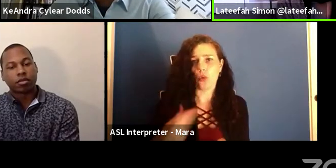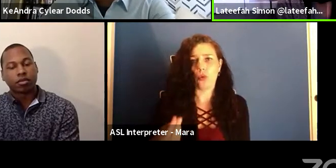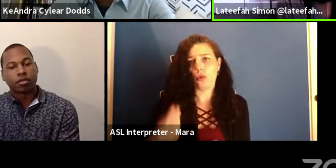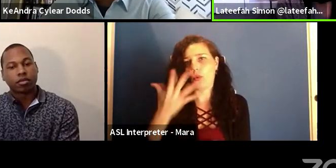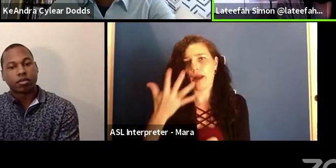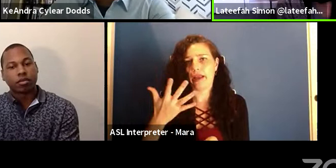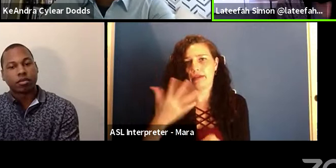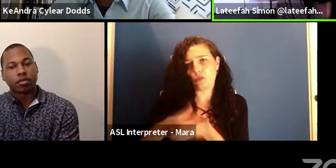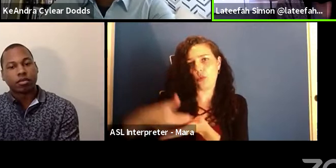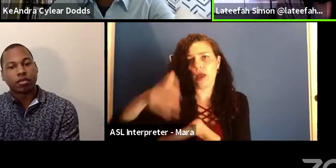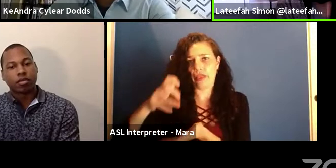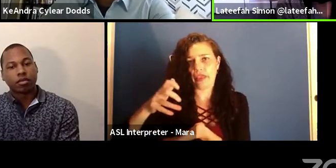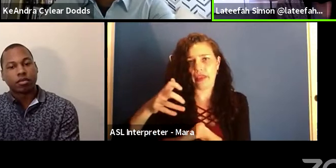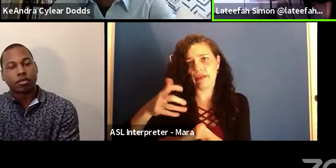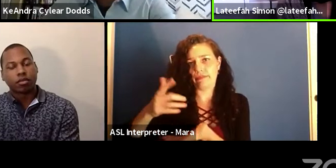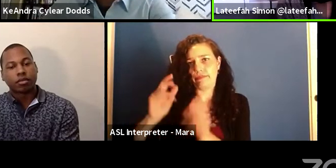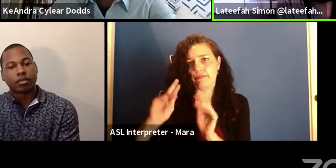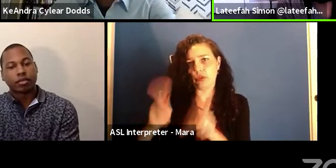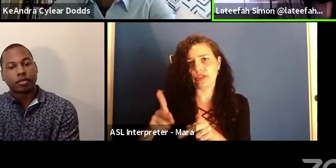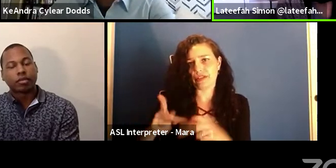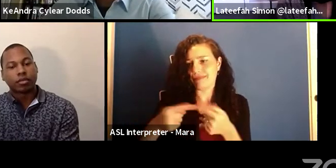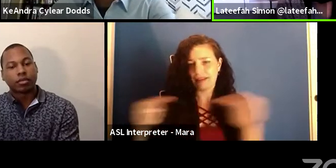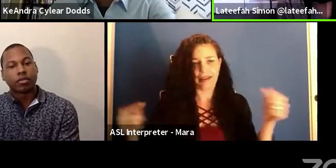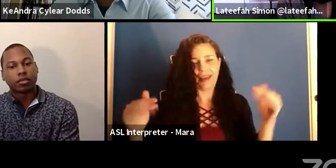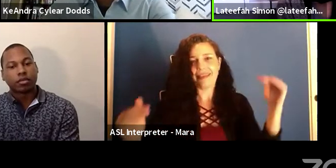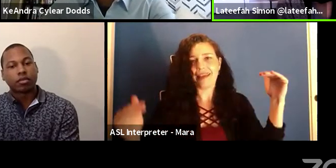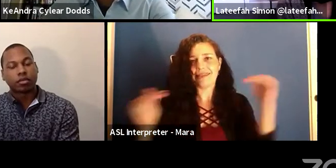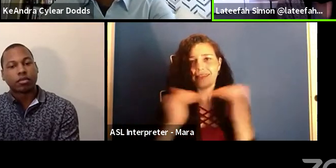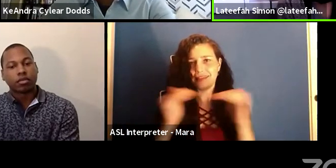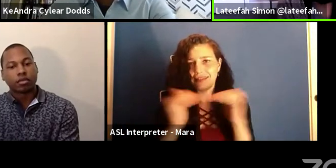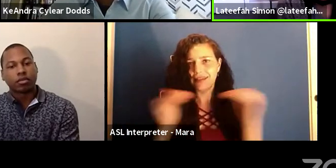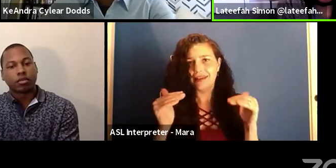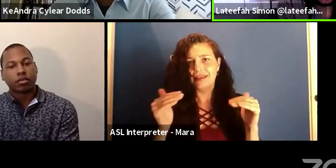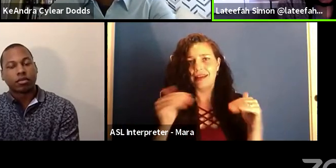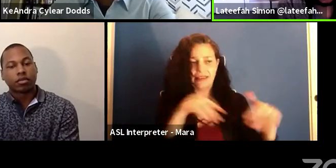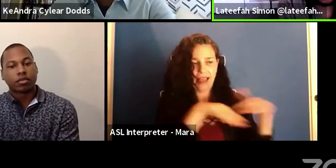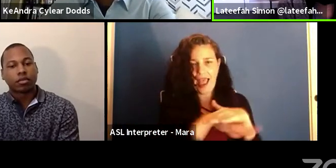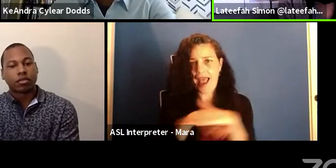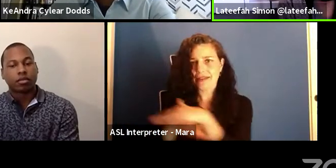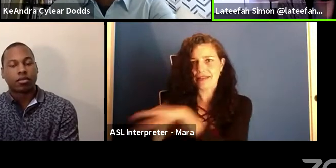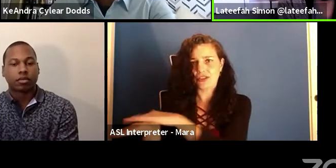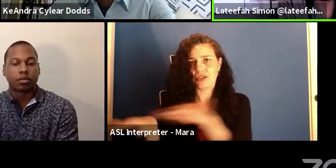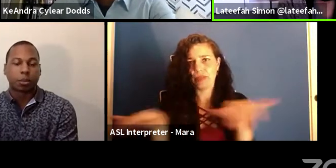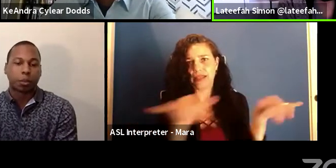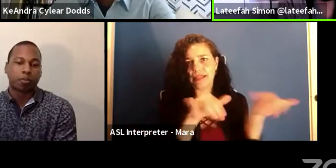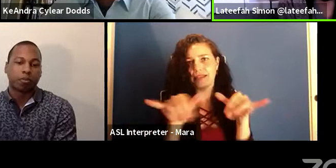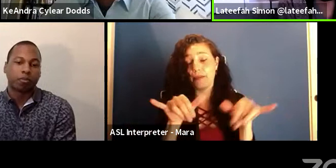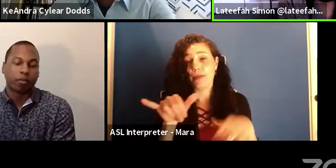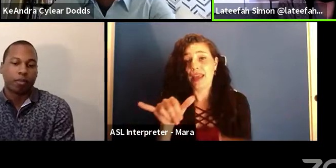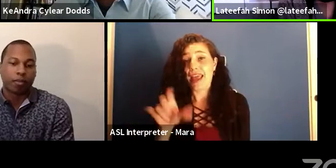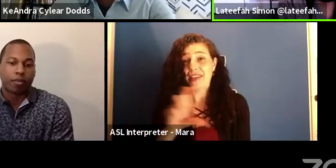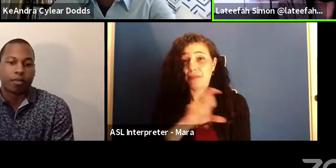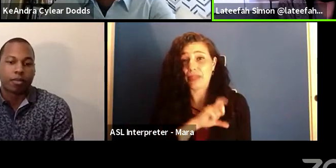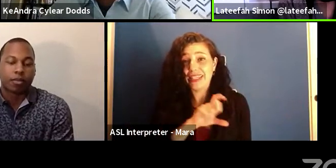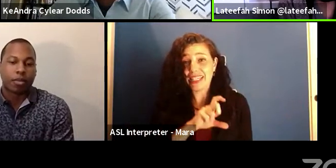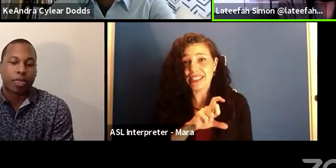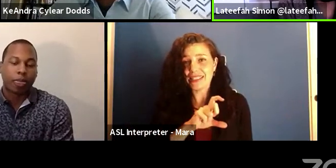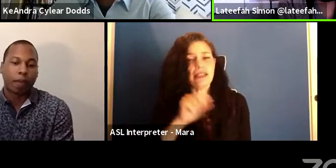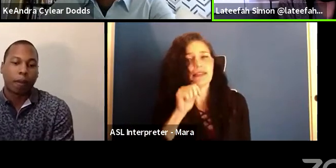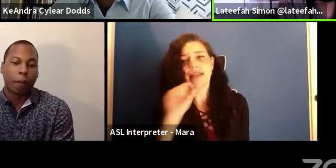talk about mobility, justice, and access. That's really the vision. And policing should not be the first and the